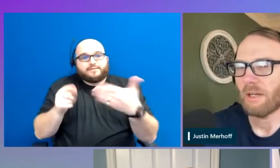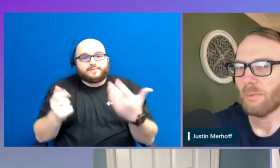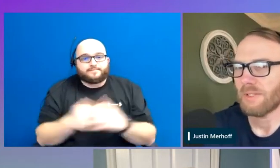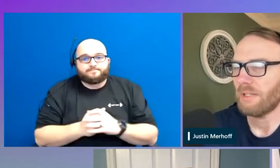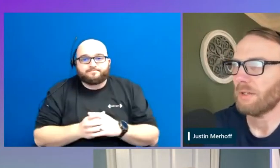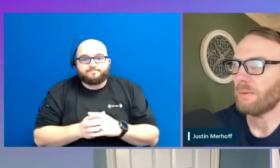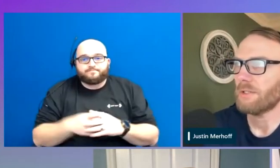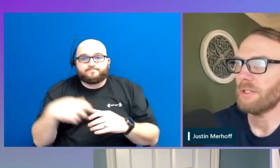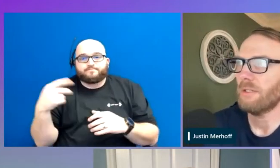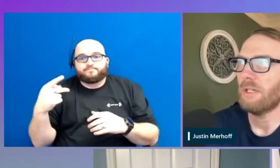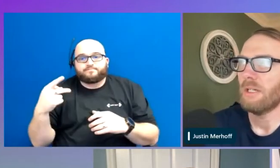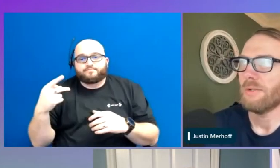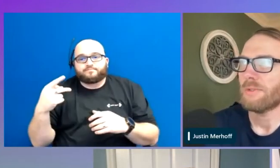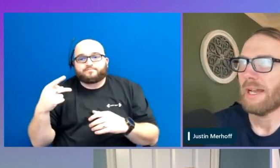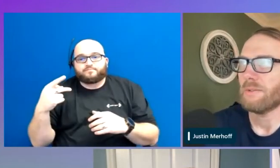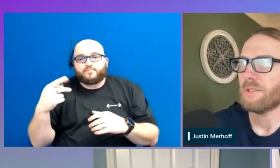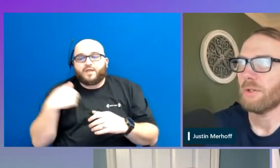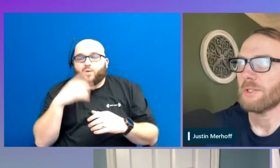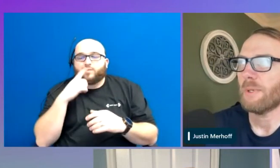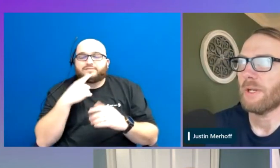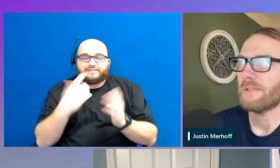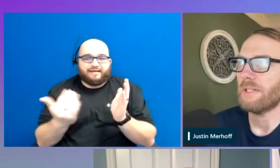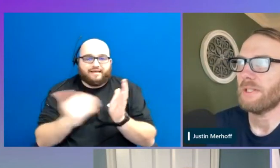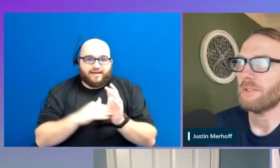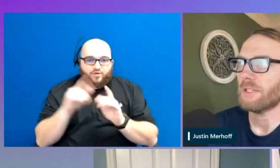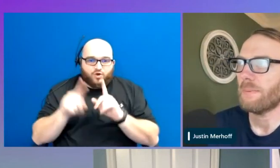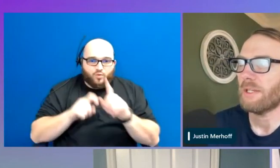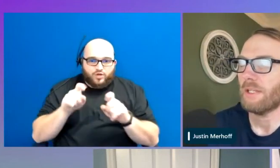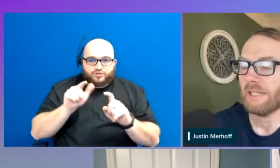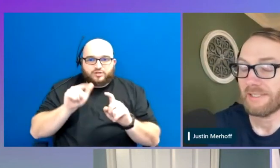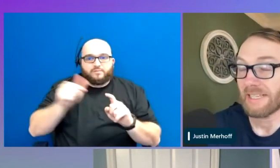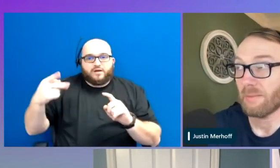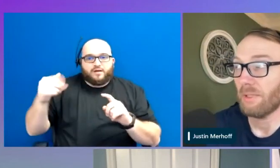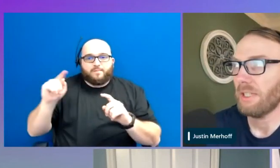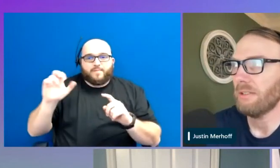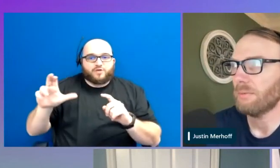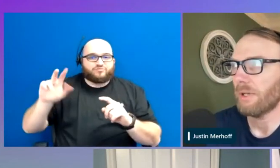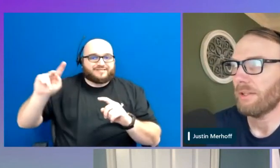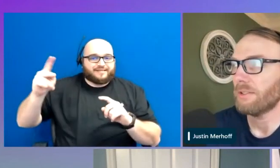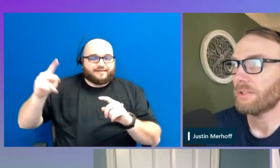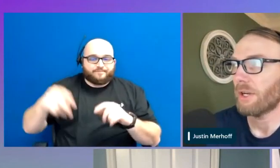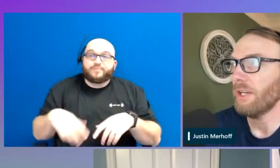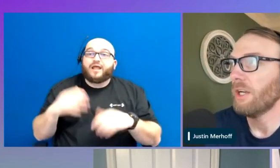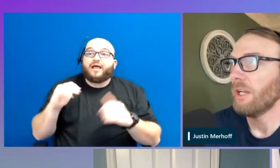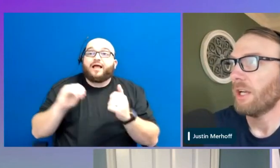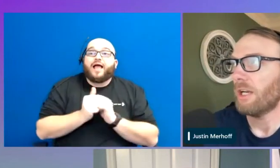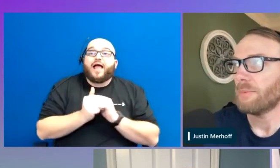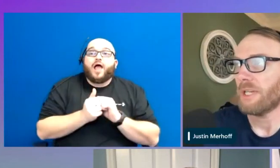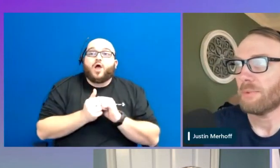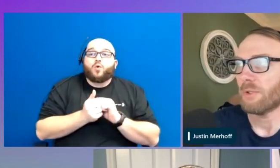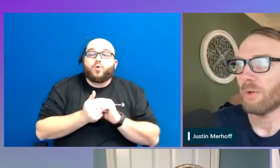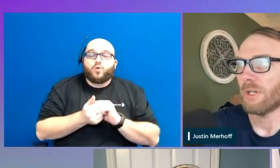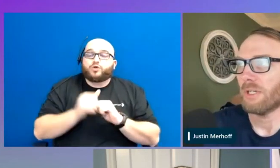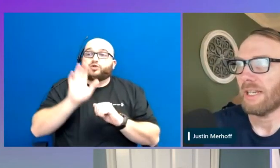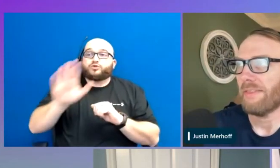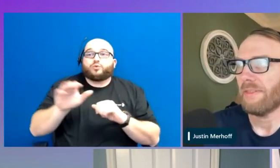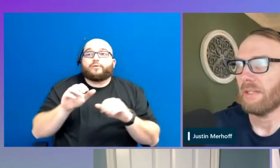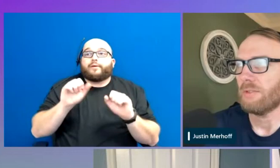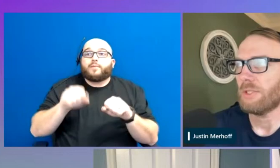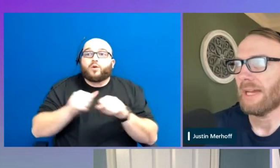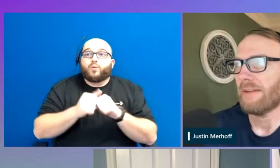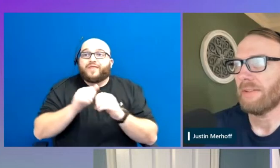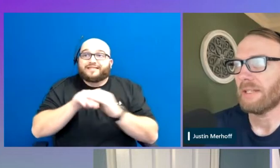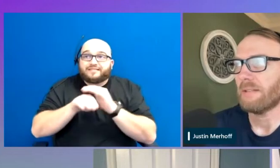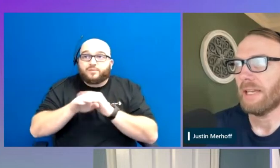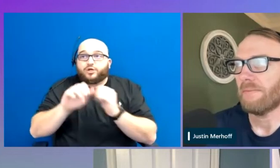and I'll restate the question. So how has your experience in digital accessibility, shaped your work? And then